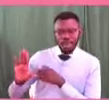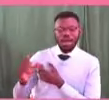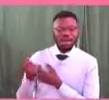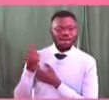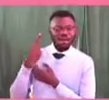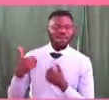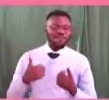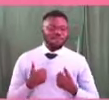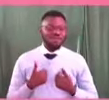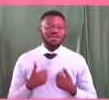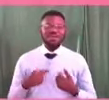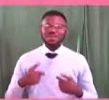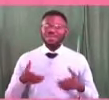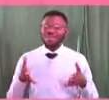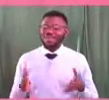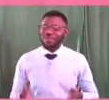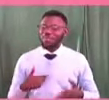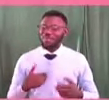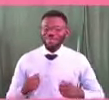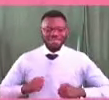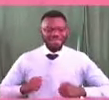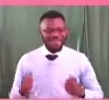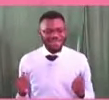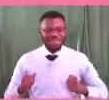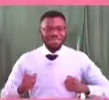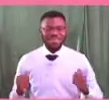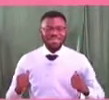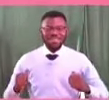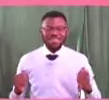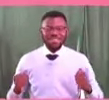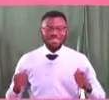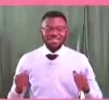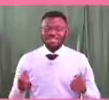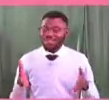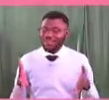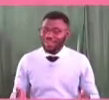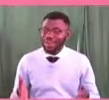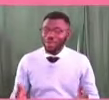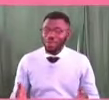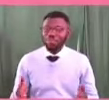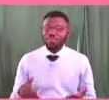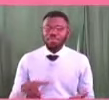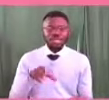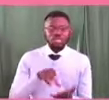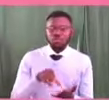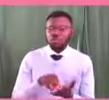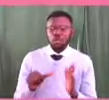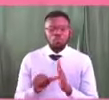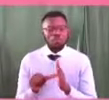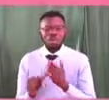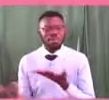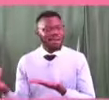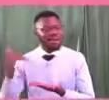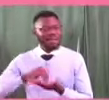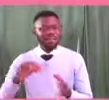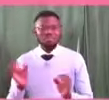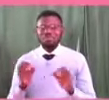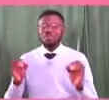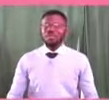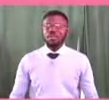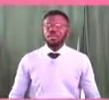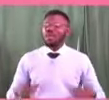am now happy that it is not the case anymore that